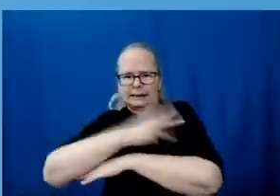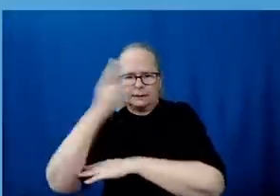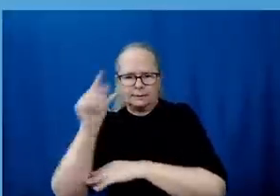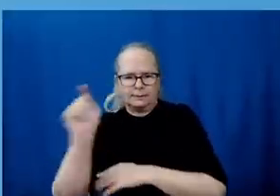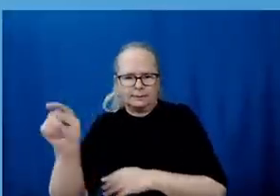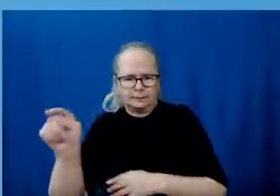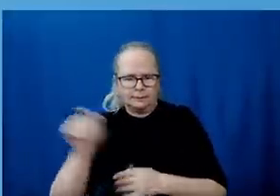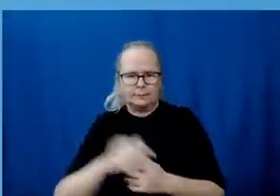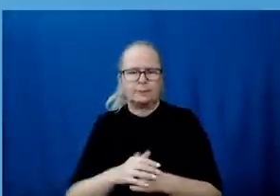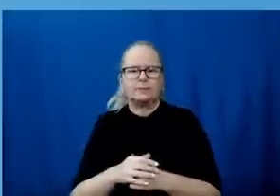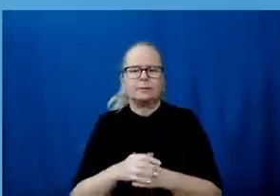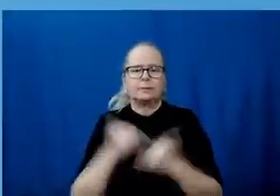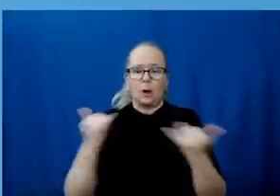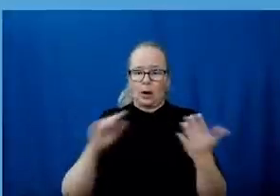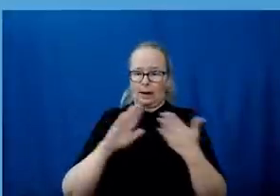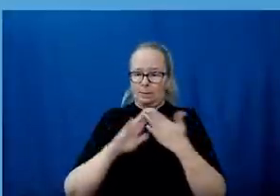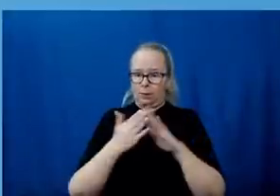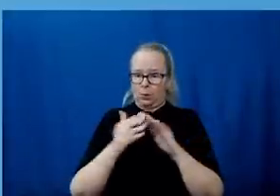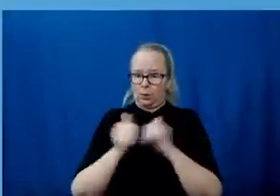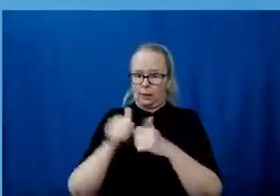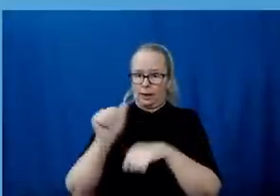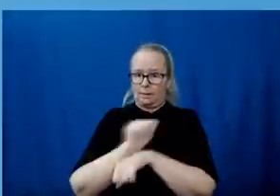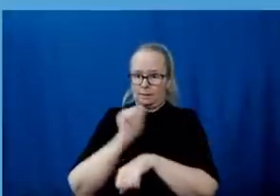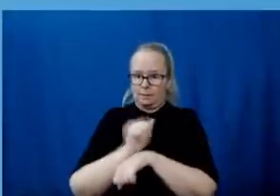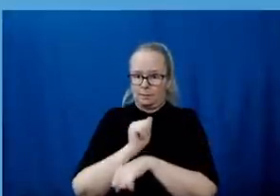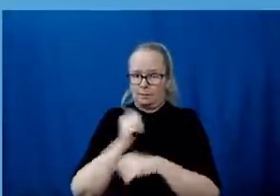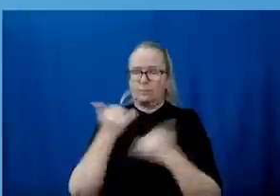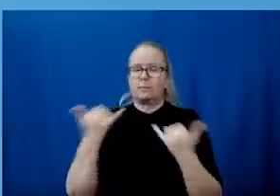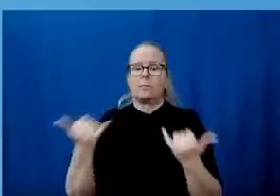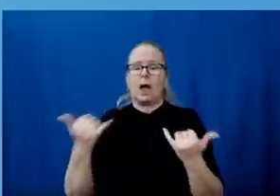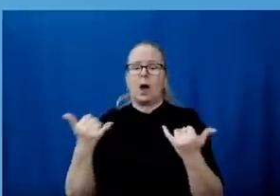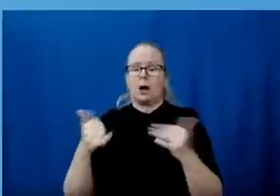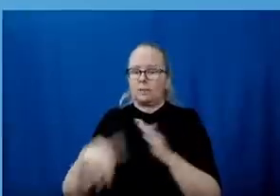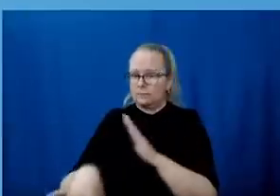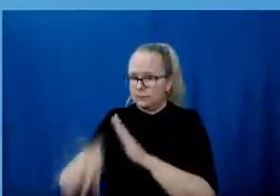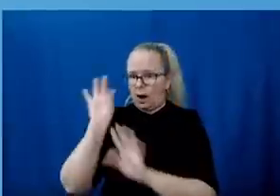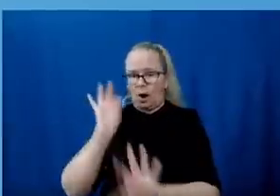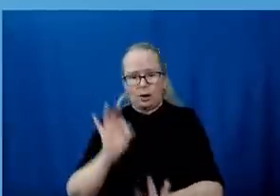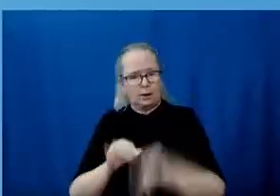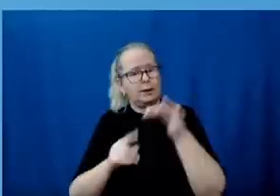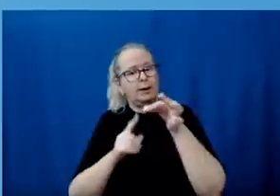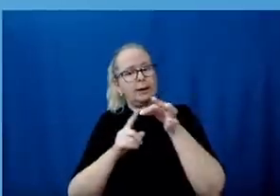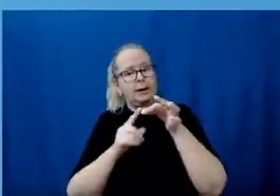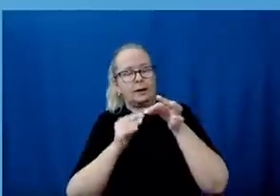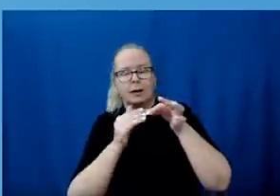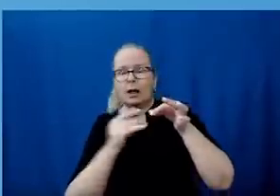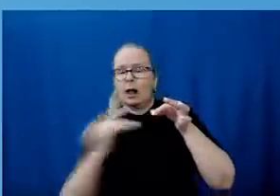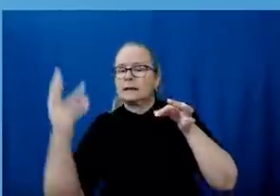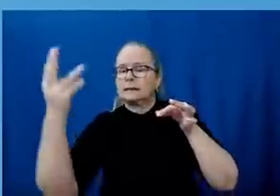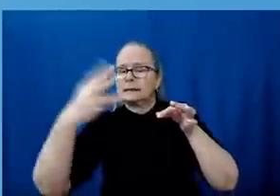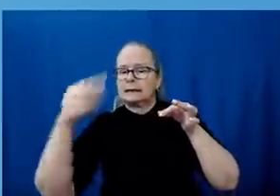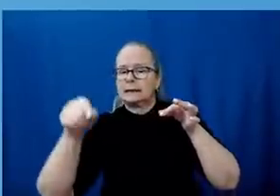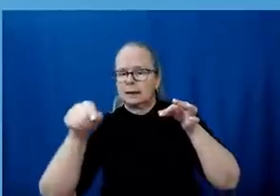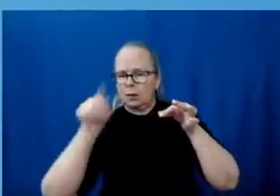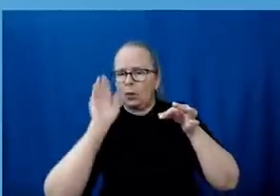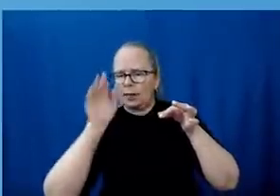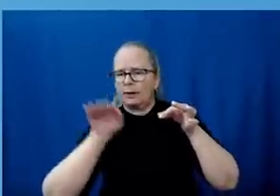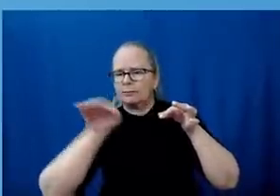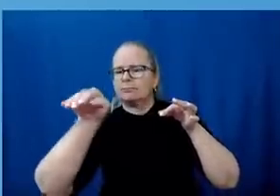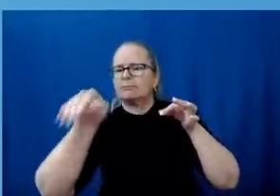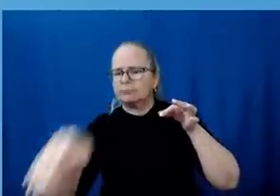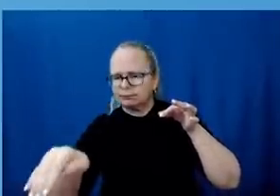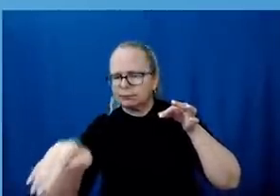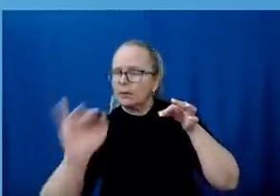major municipalities in Alberta right now, that tells us cases are going to be falling 6 days in the future from when that sample was collected.